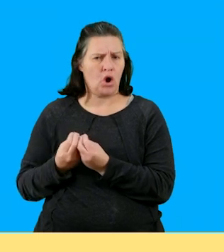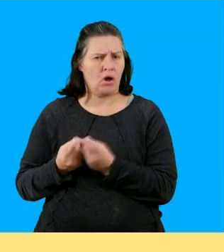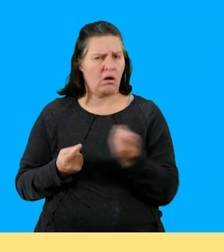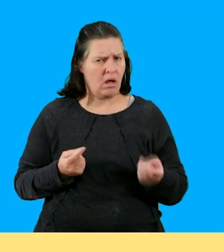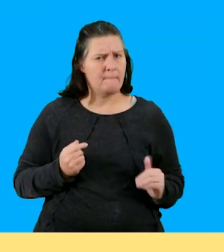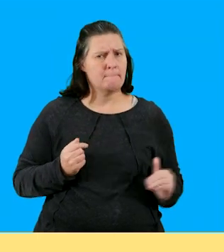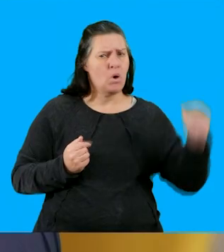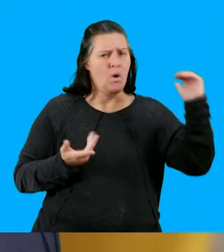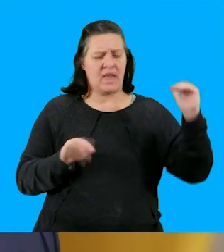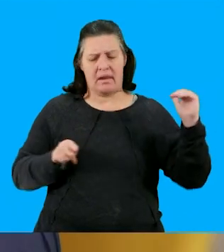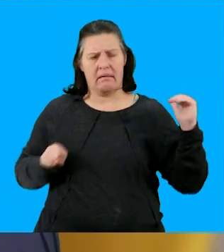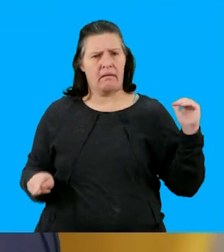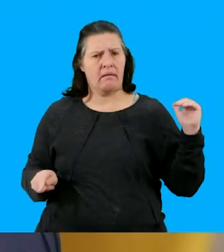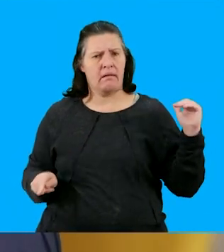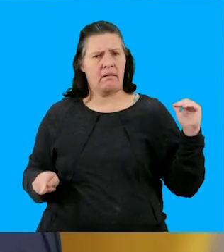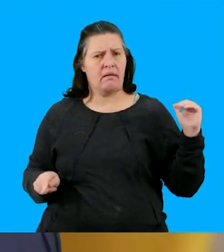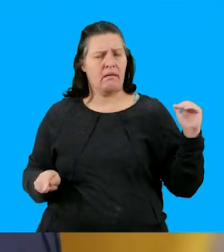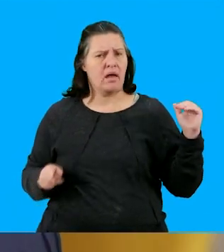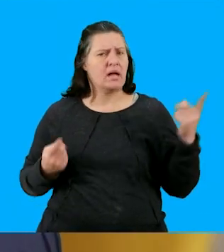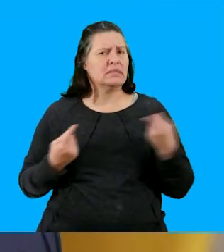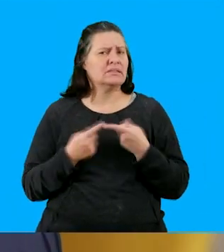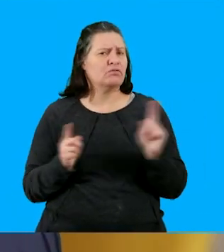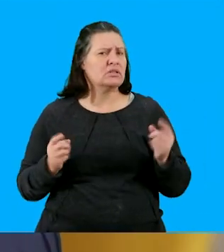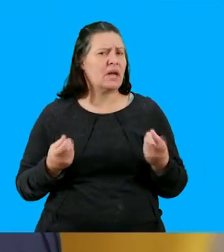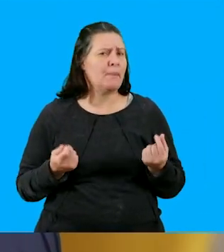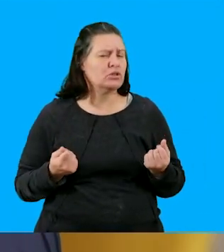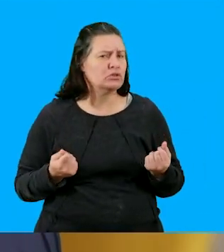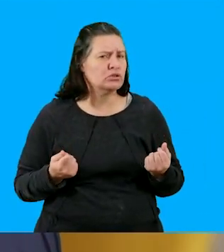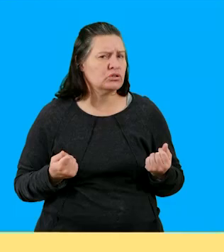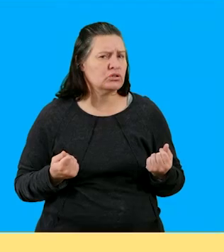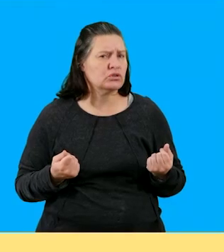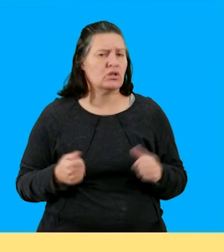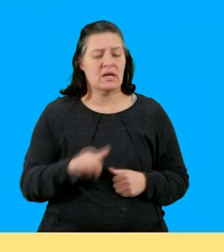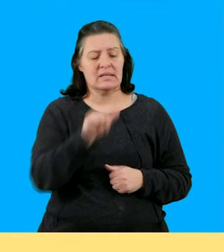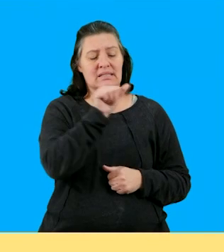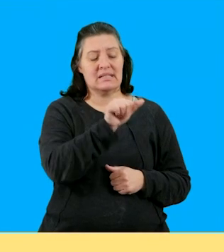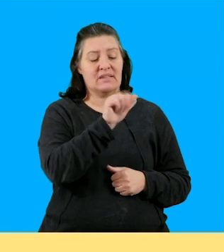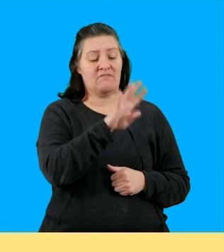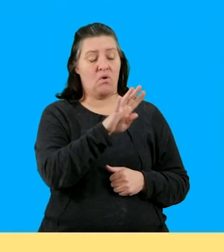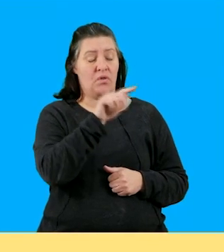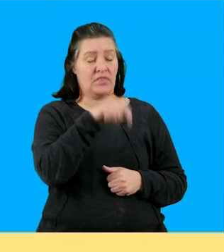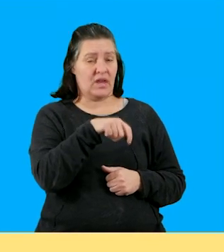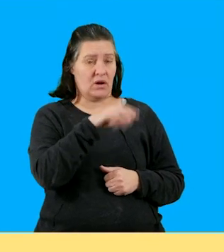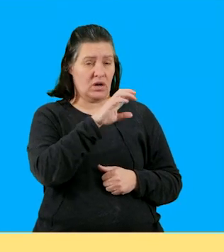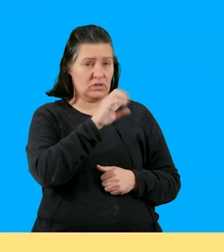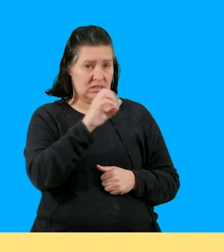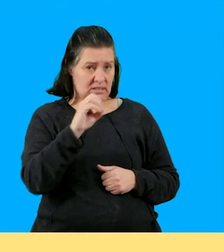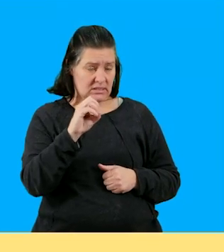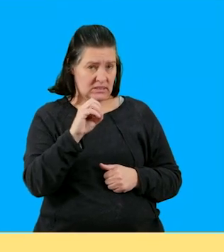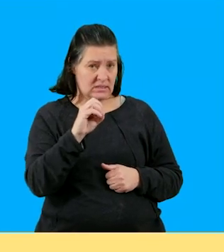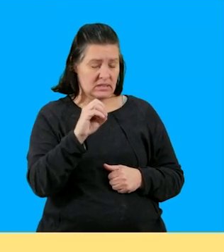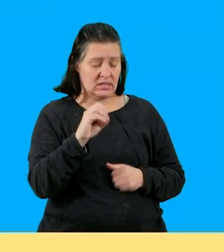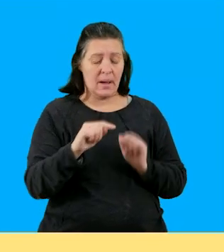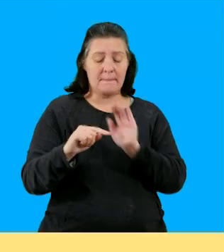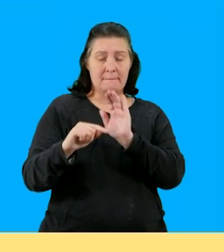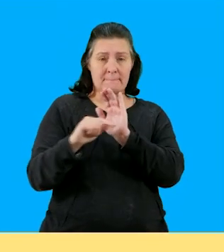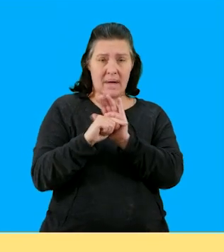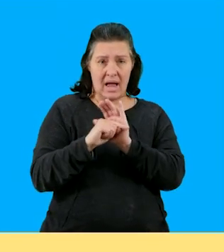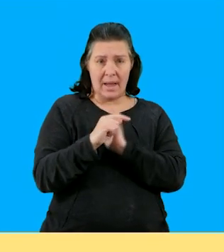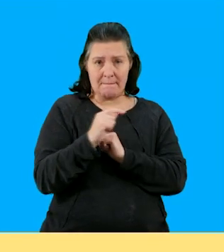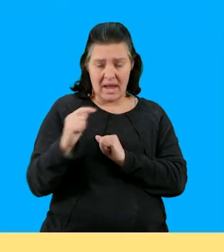2,500. How do you get the 2,500? We say 14,500 minus the